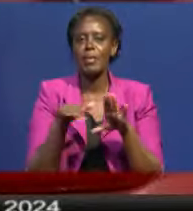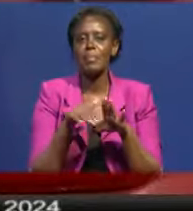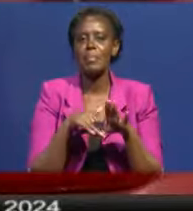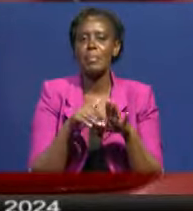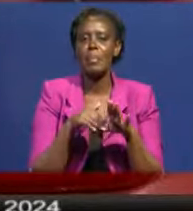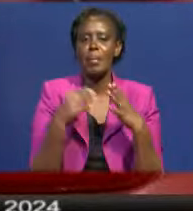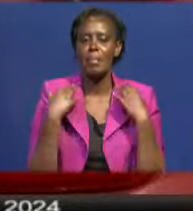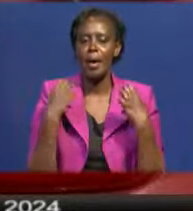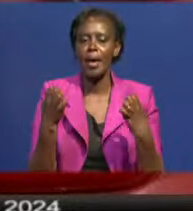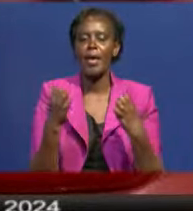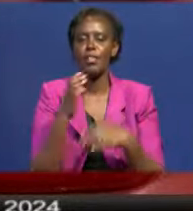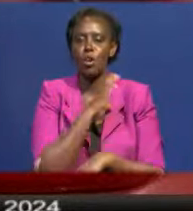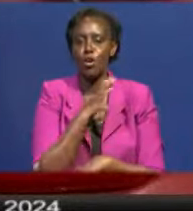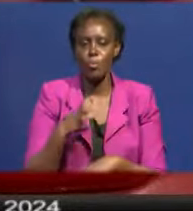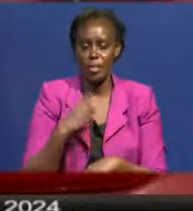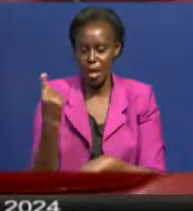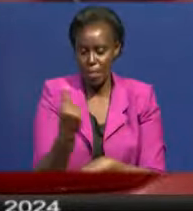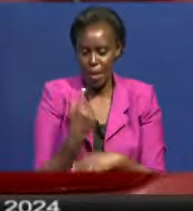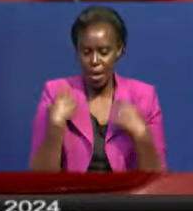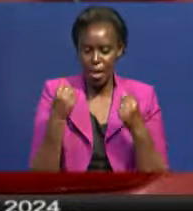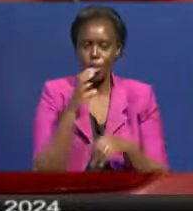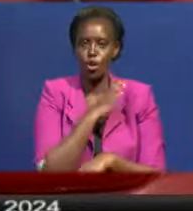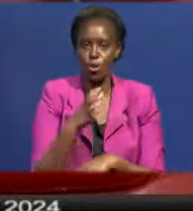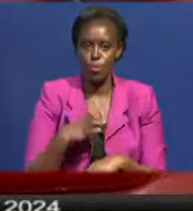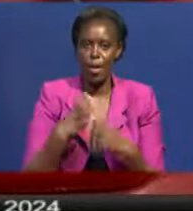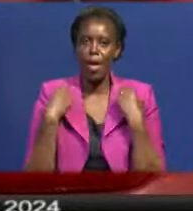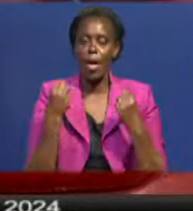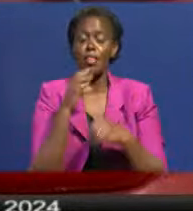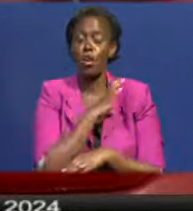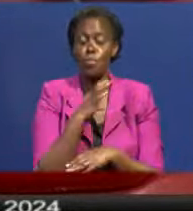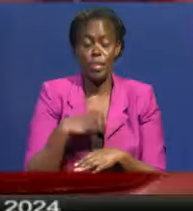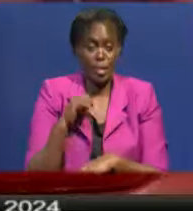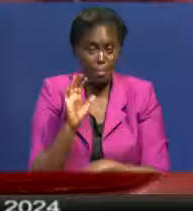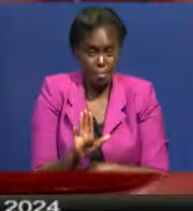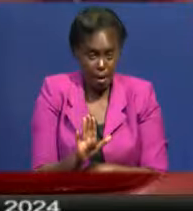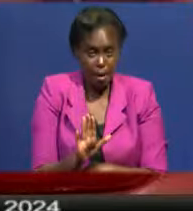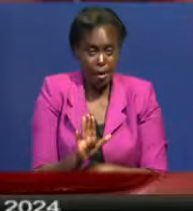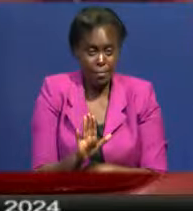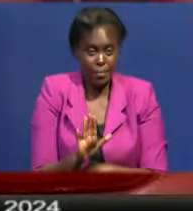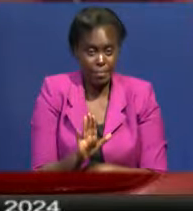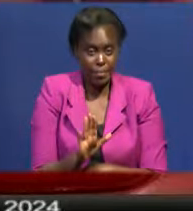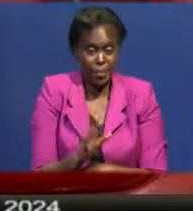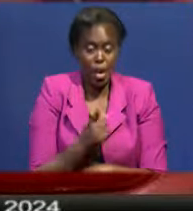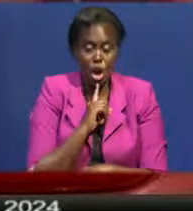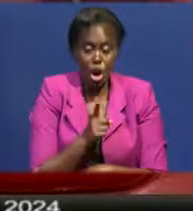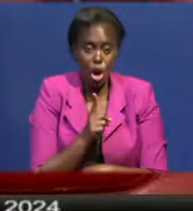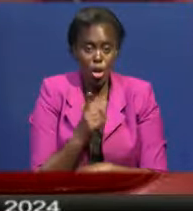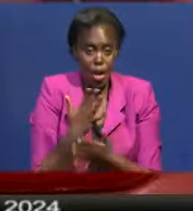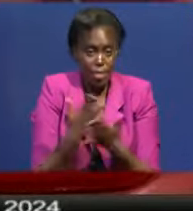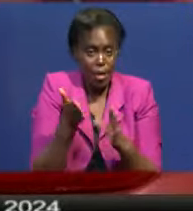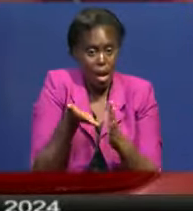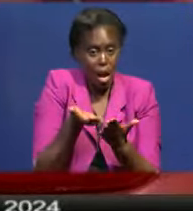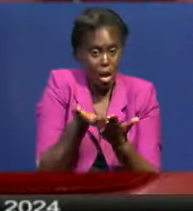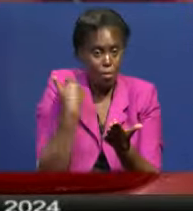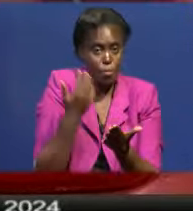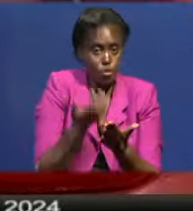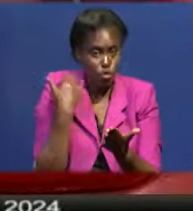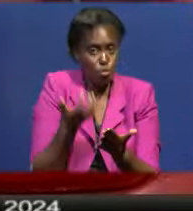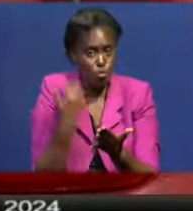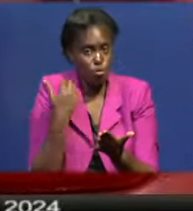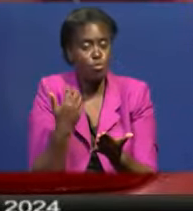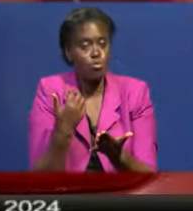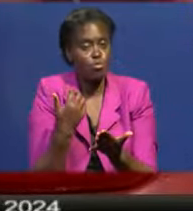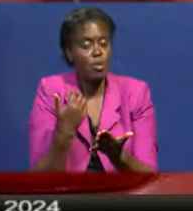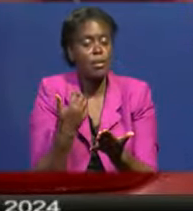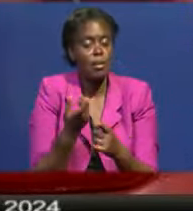of the Health Committee when I appeared before the Health Committee. The Health Committee, instead of ordering that those products be removed from the Kenyan market,